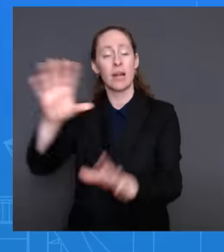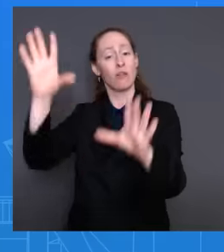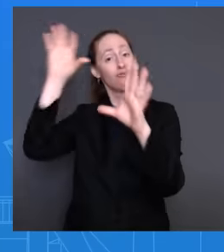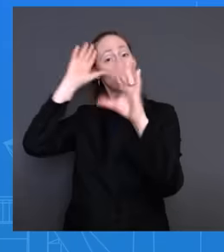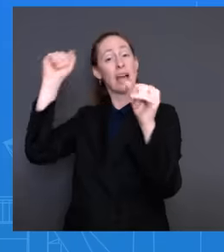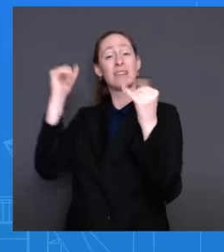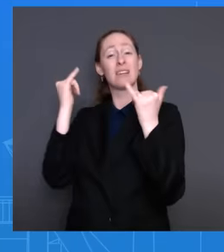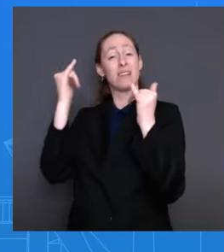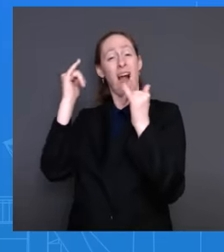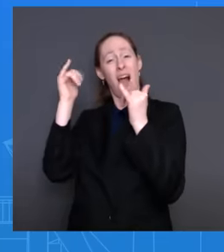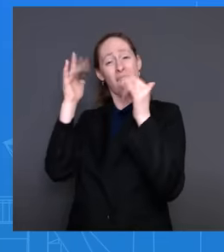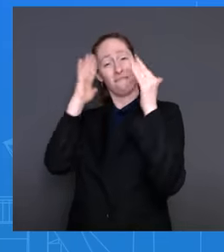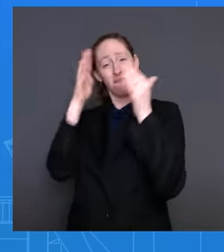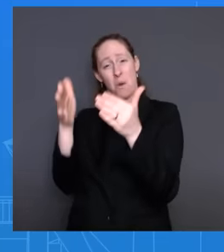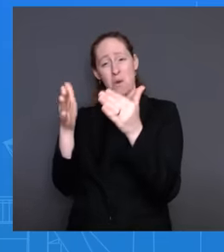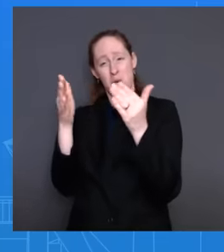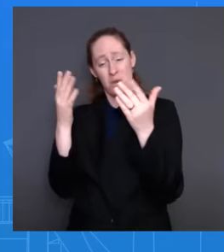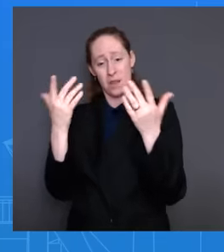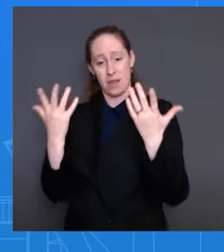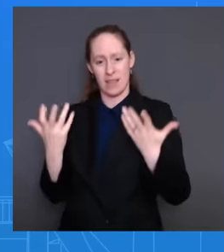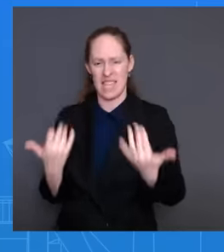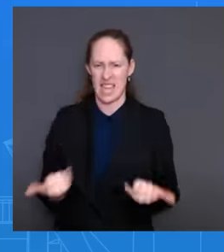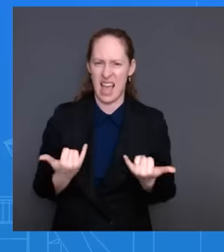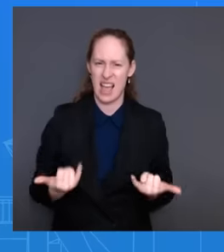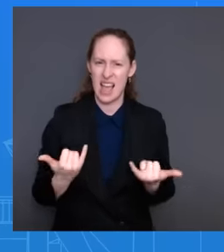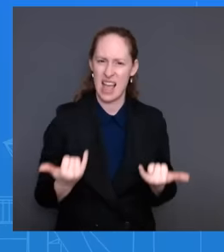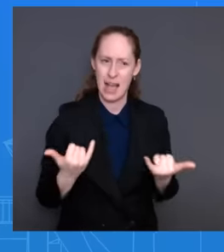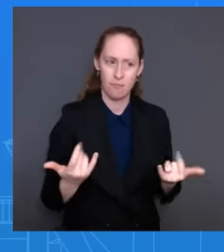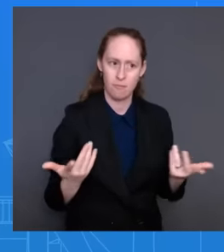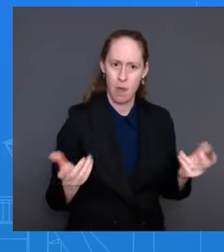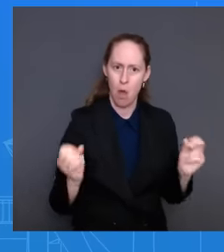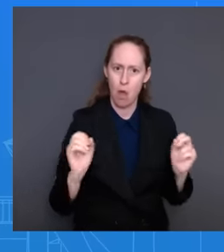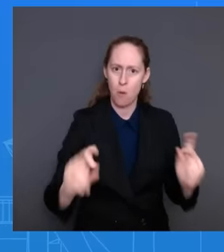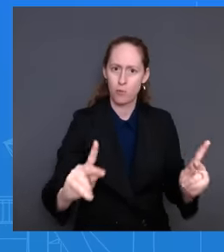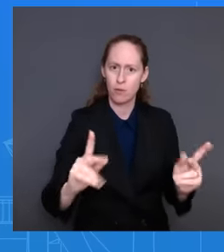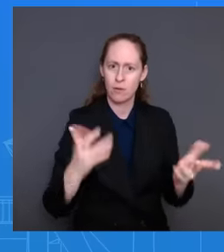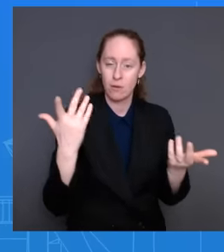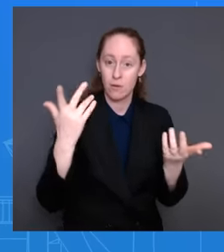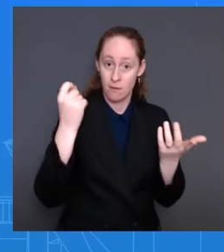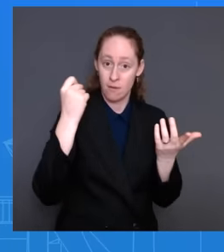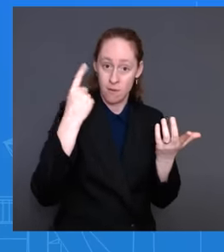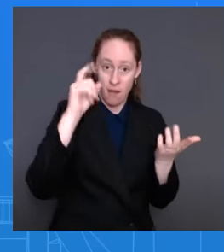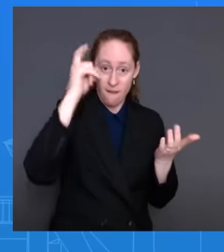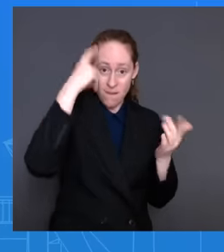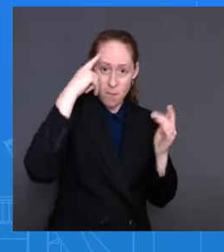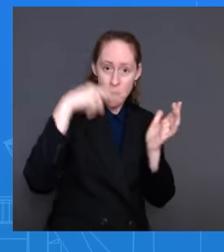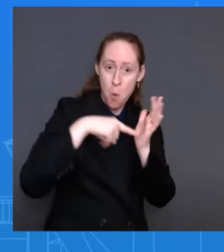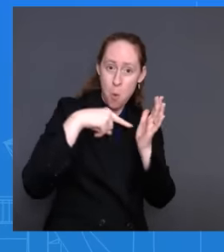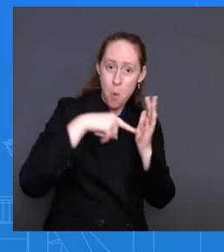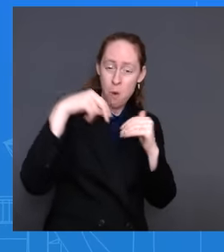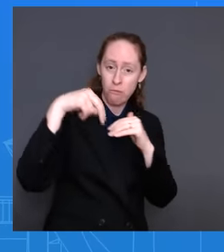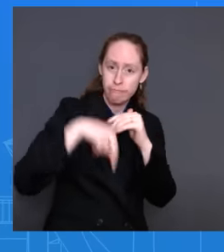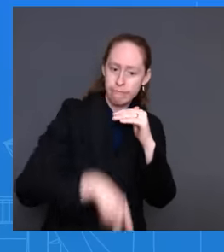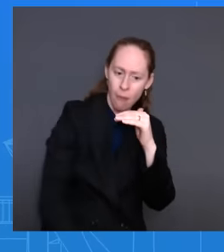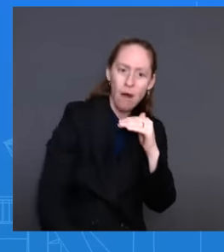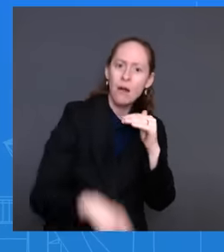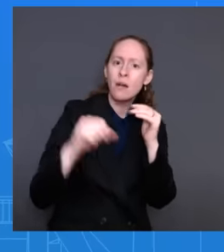that we can actually do those two things together in a way that will create a more